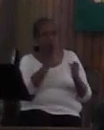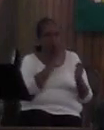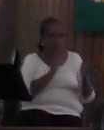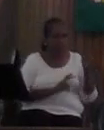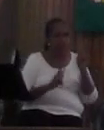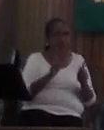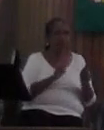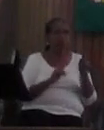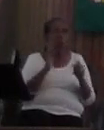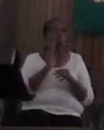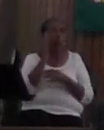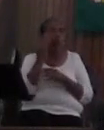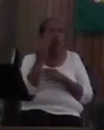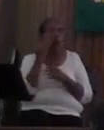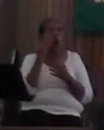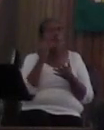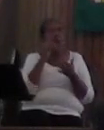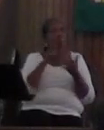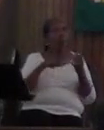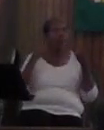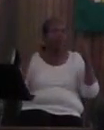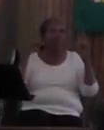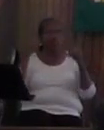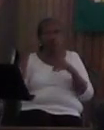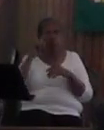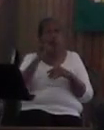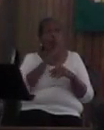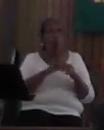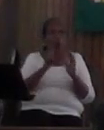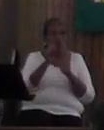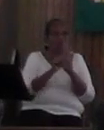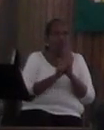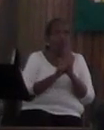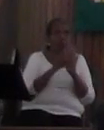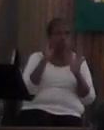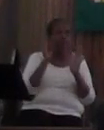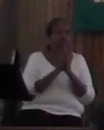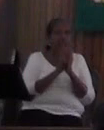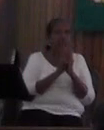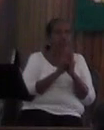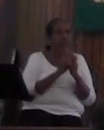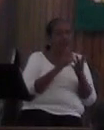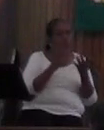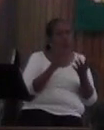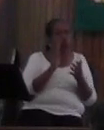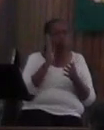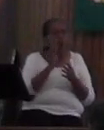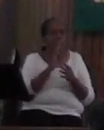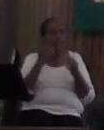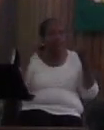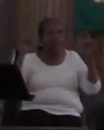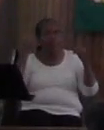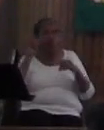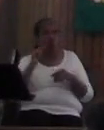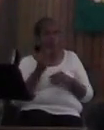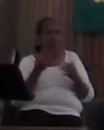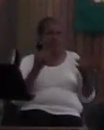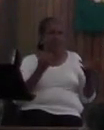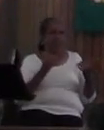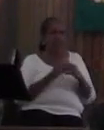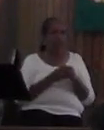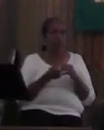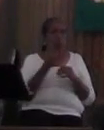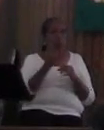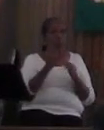will know that what worked for them is what will work for us today. The Old Testament witnesses cited in